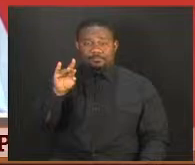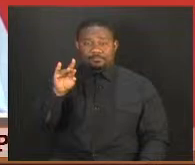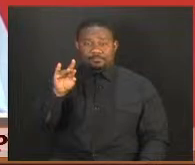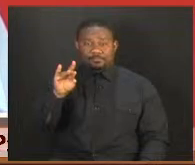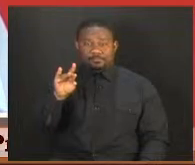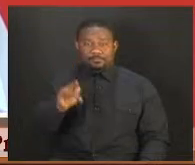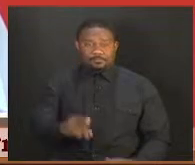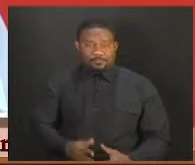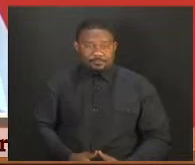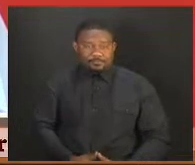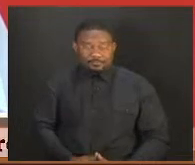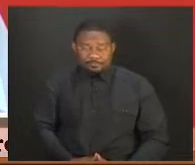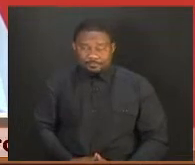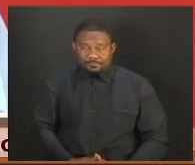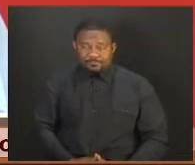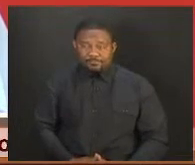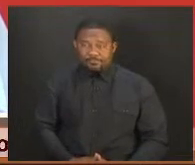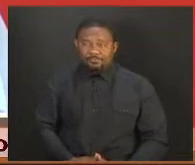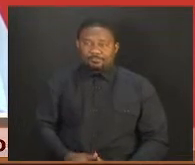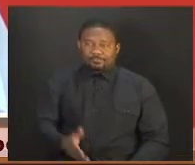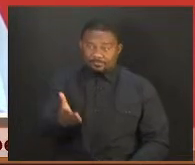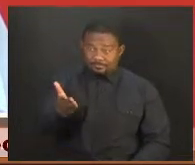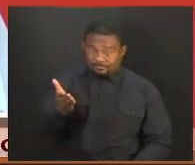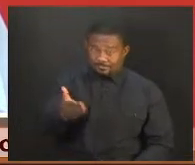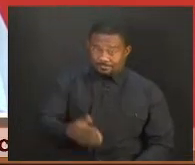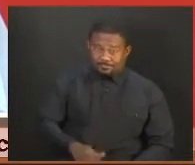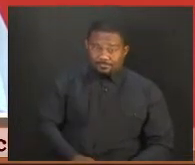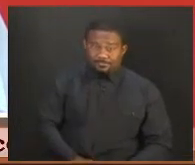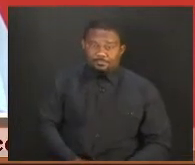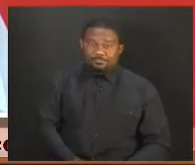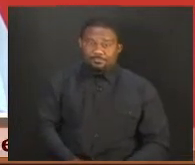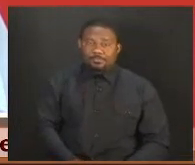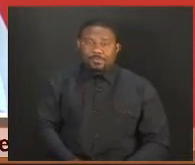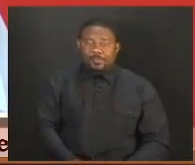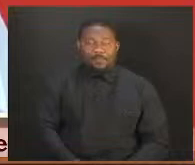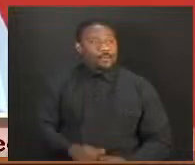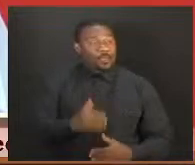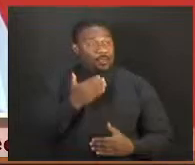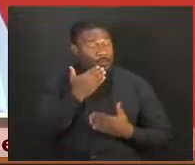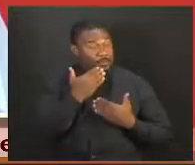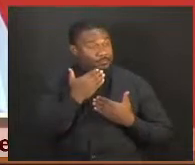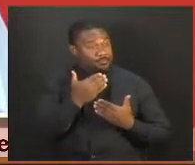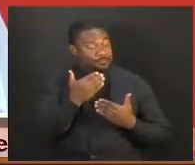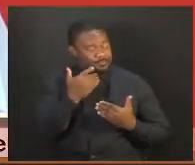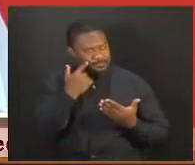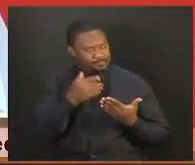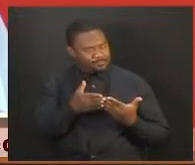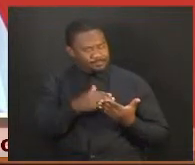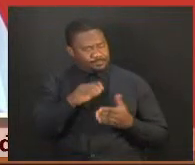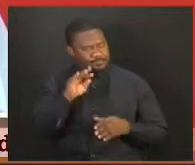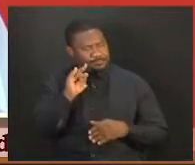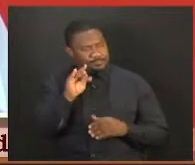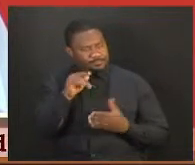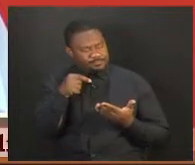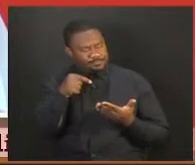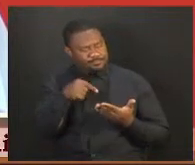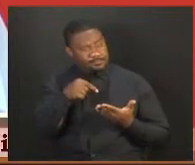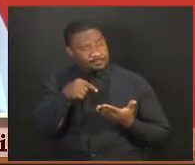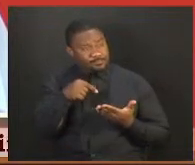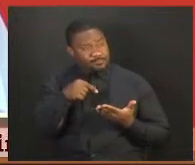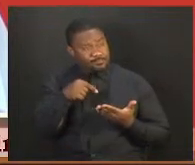Yes, please. Okay, Senate. Thank you, Right Honorable Speaker. Page 18. Page 18.